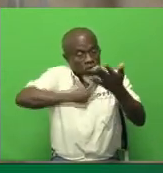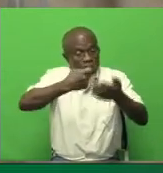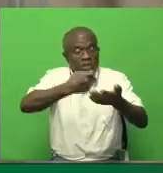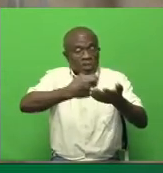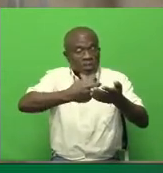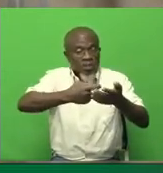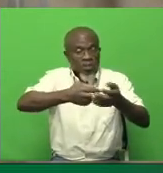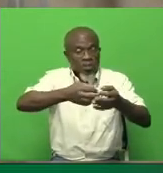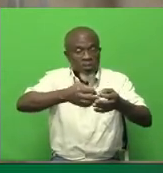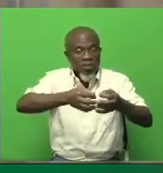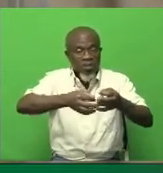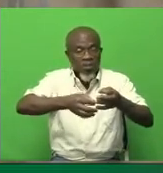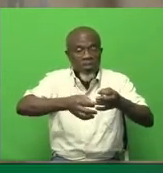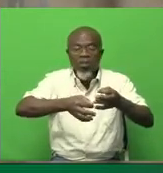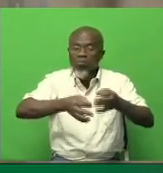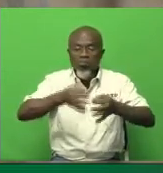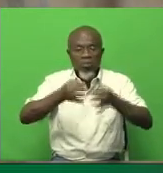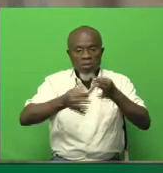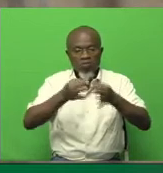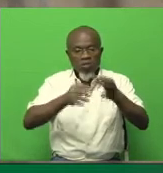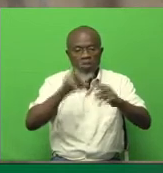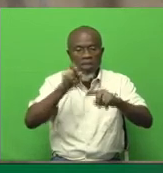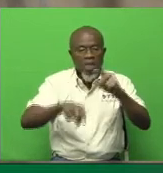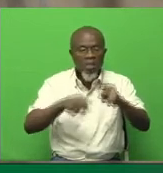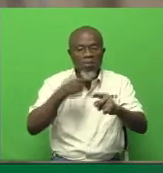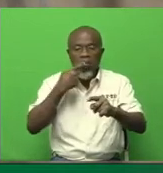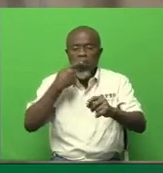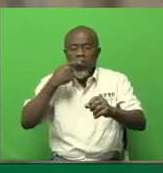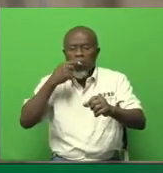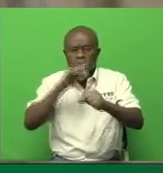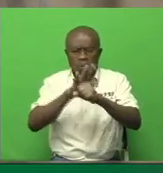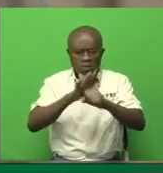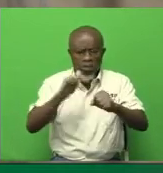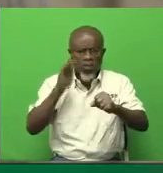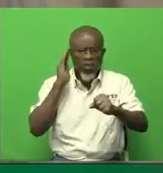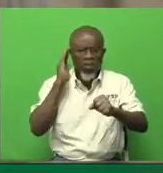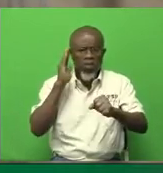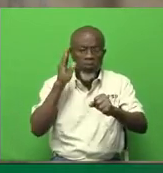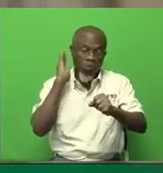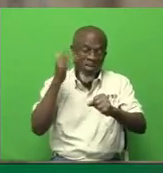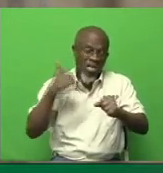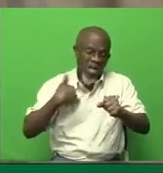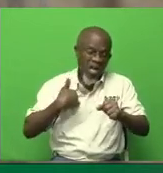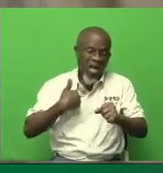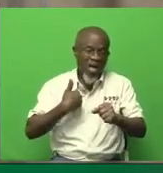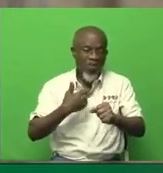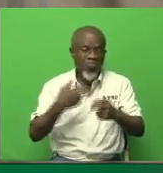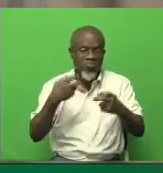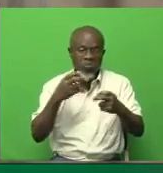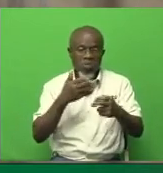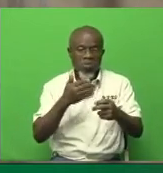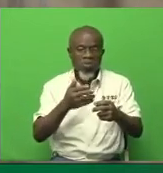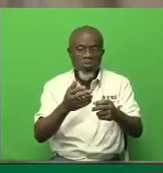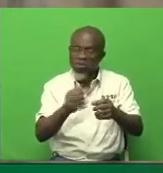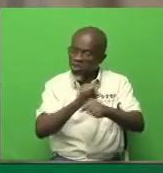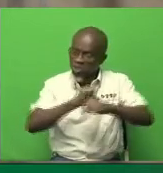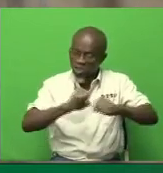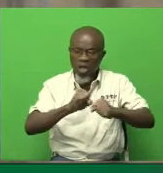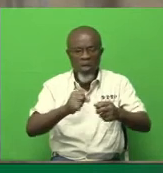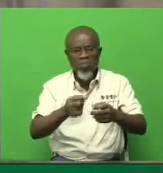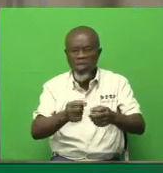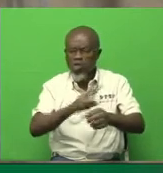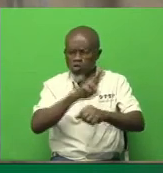and satisfactory supply of water and electricity to Citizens I'm so Deputy speaker that goes to my next point